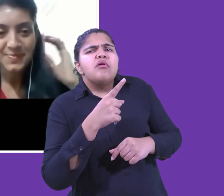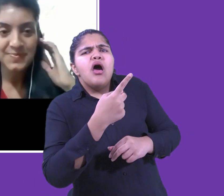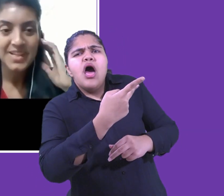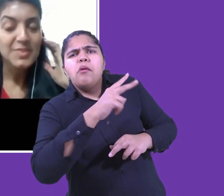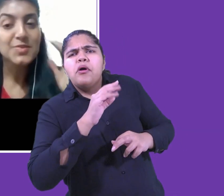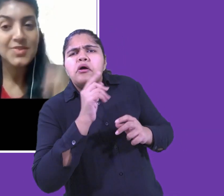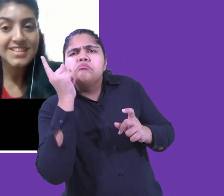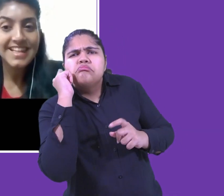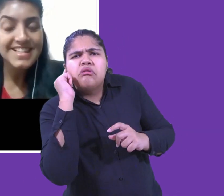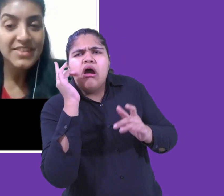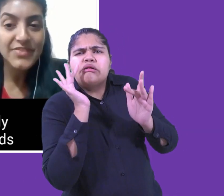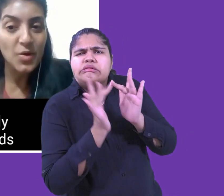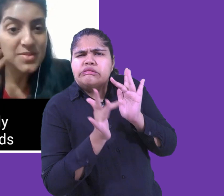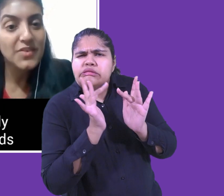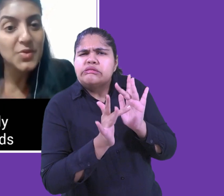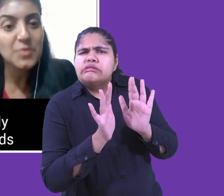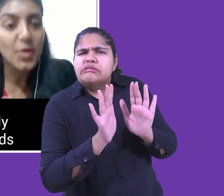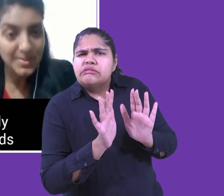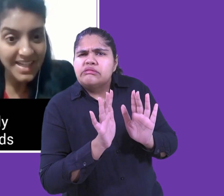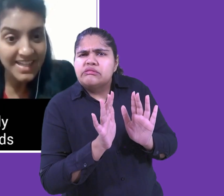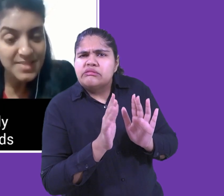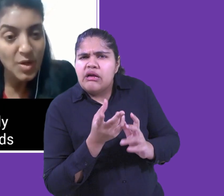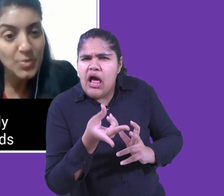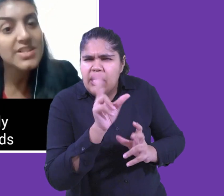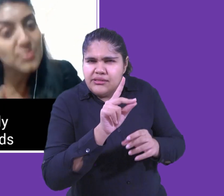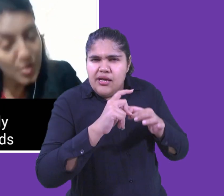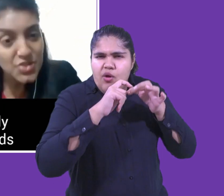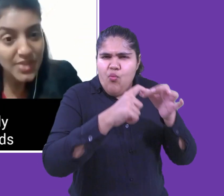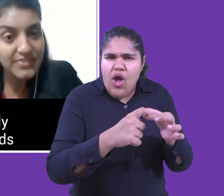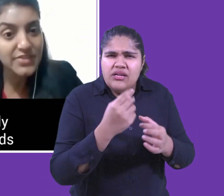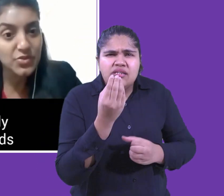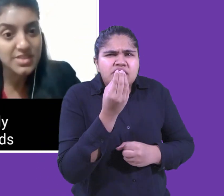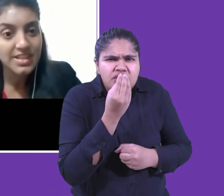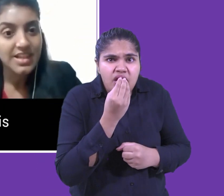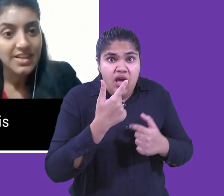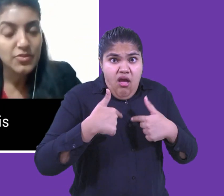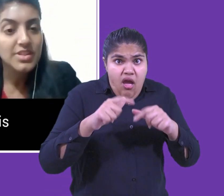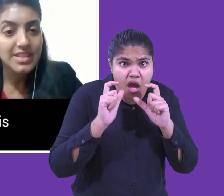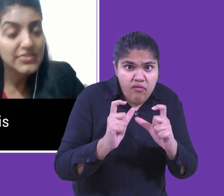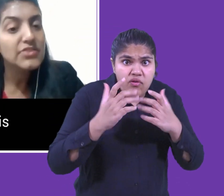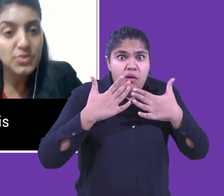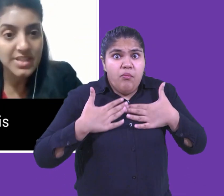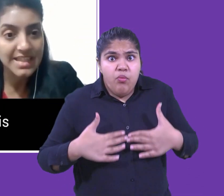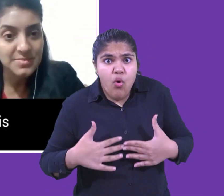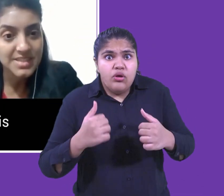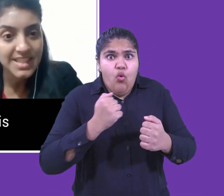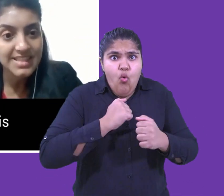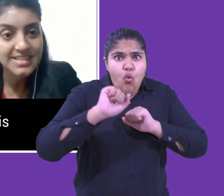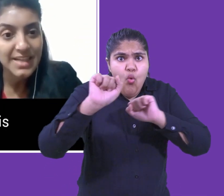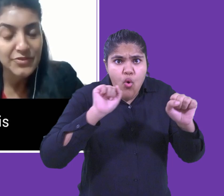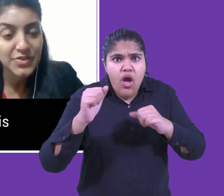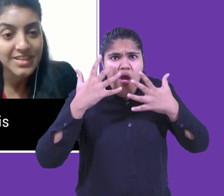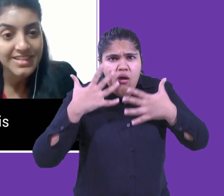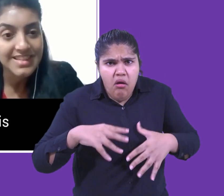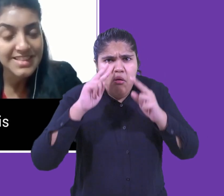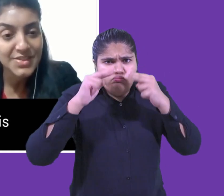Hello? Sorry? No. The Yes. thing is, if we observe our own body mechanism, how it responds to every different food Exactly. item, then it